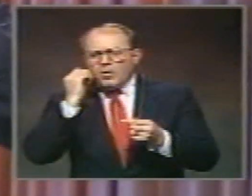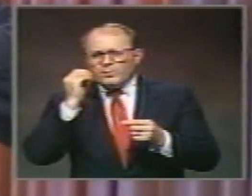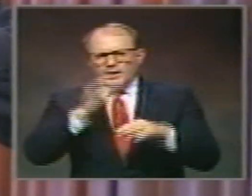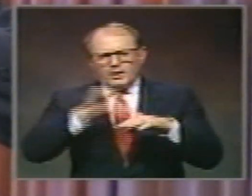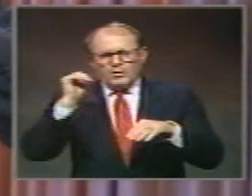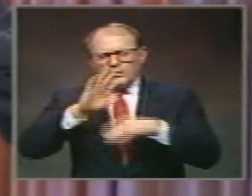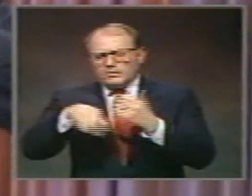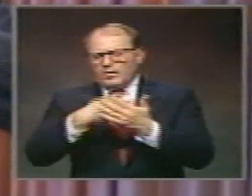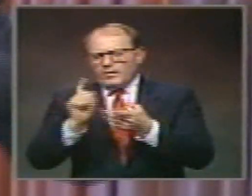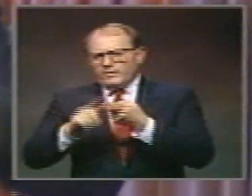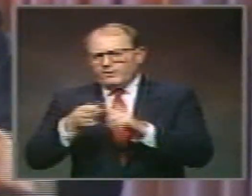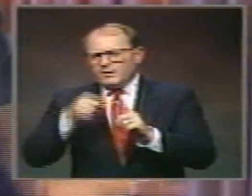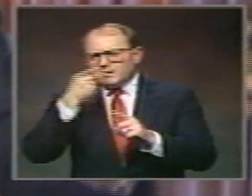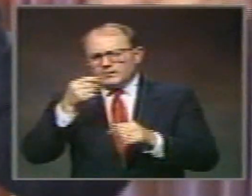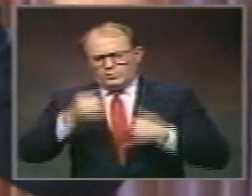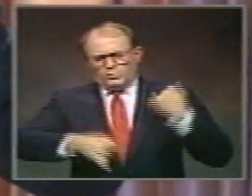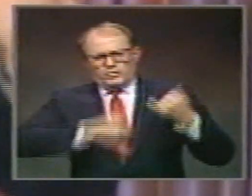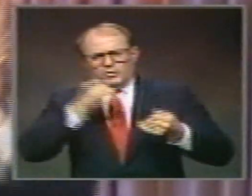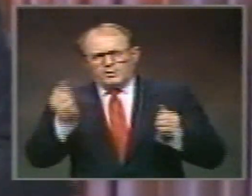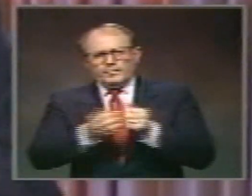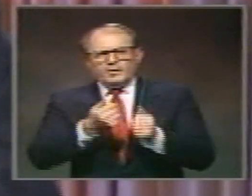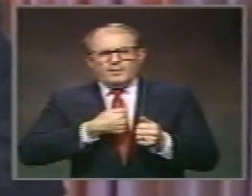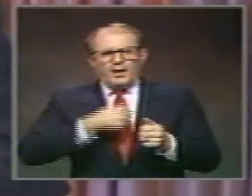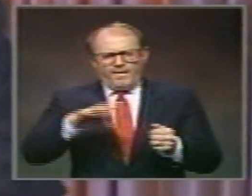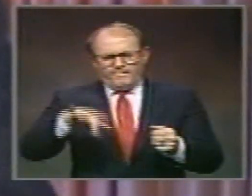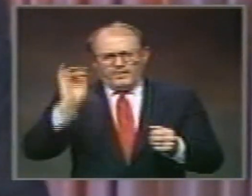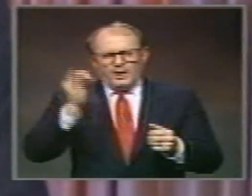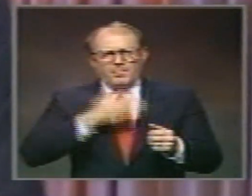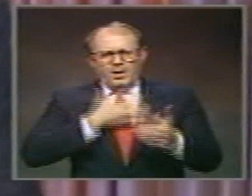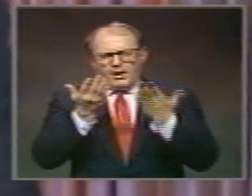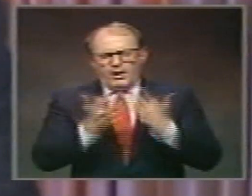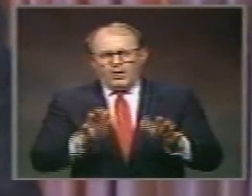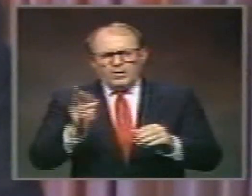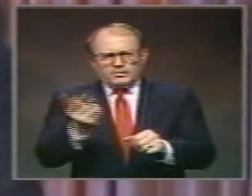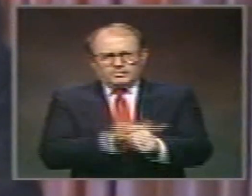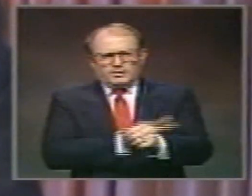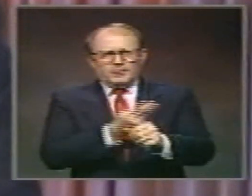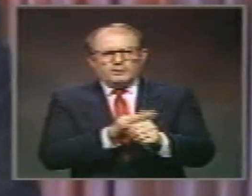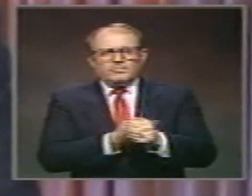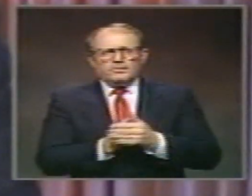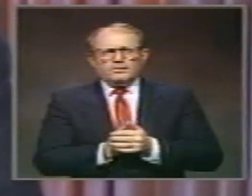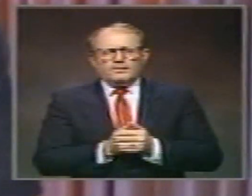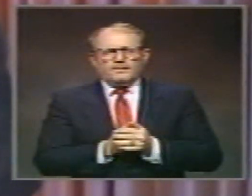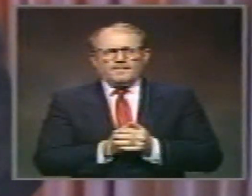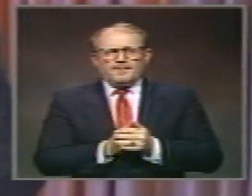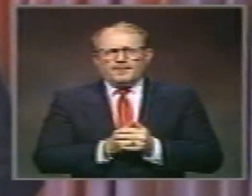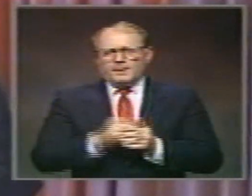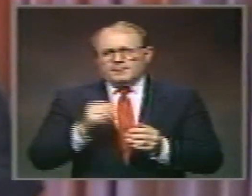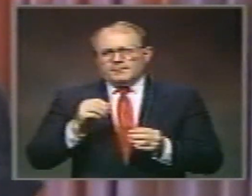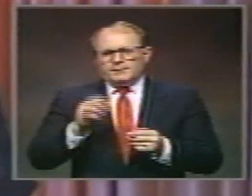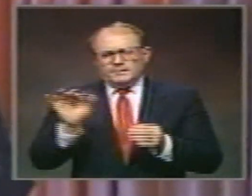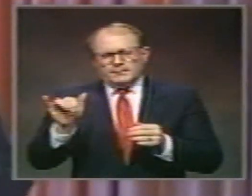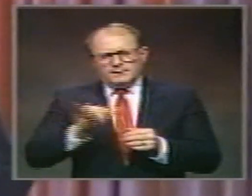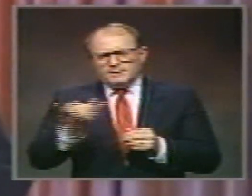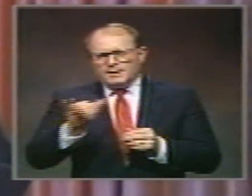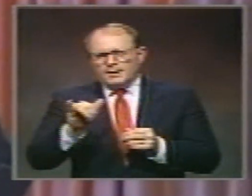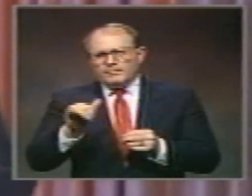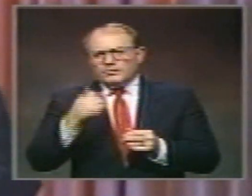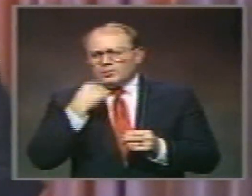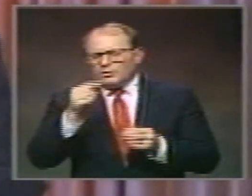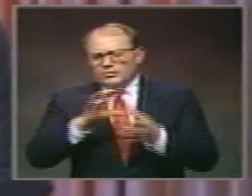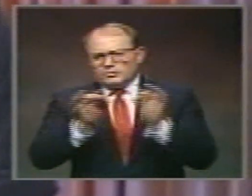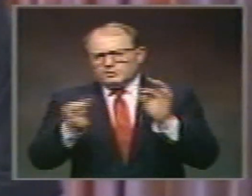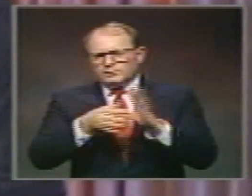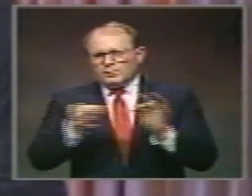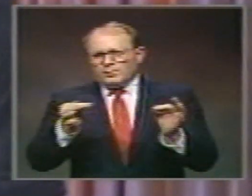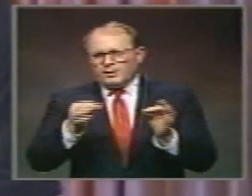and neighbors together, saying, 'Rejoice with me, for I have found the sheep that was lost.'" And similarly, he told the